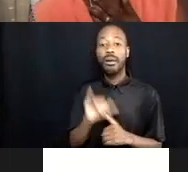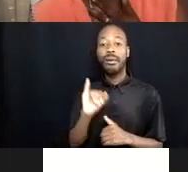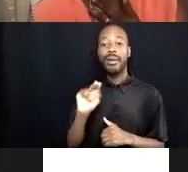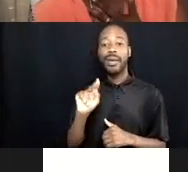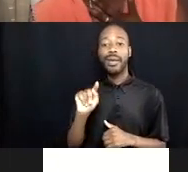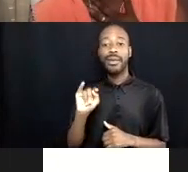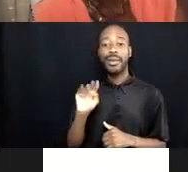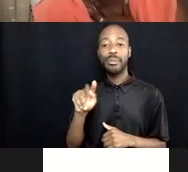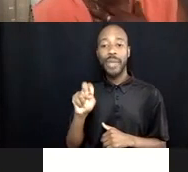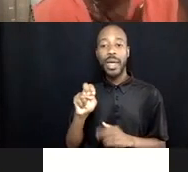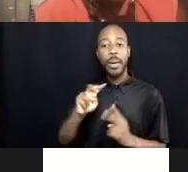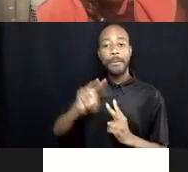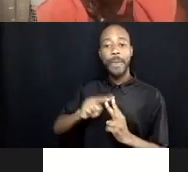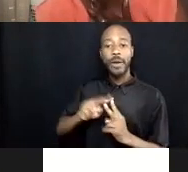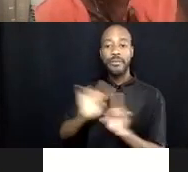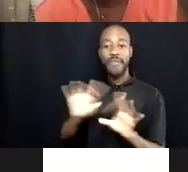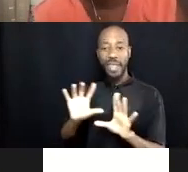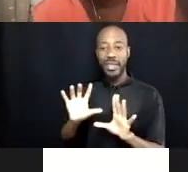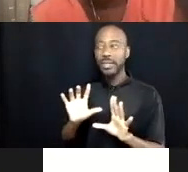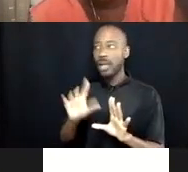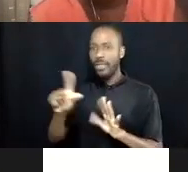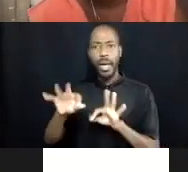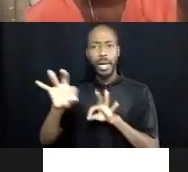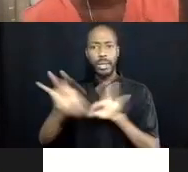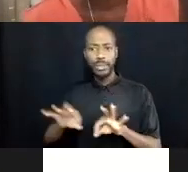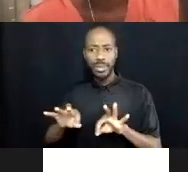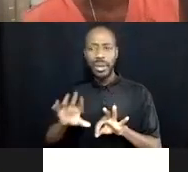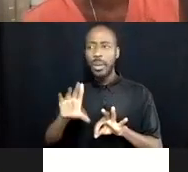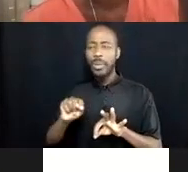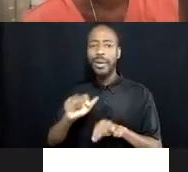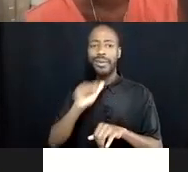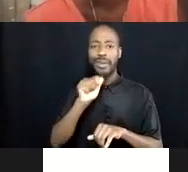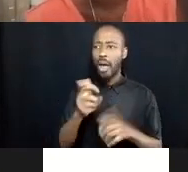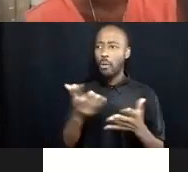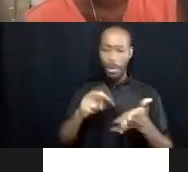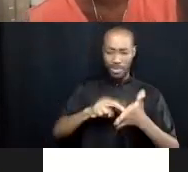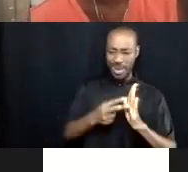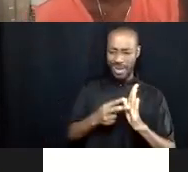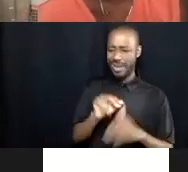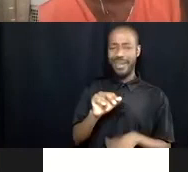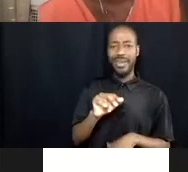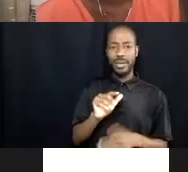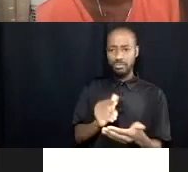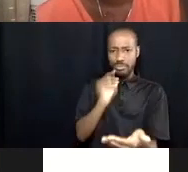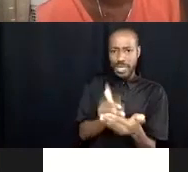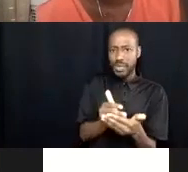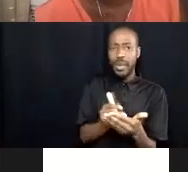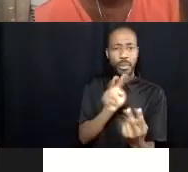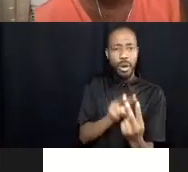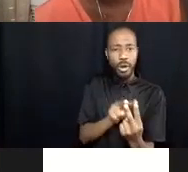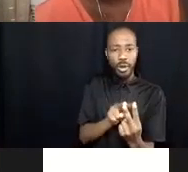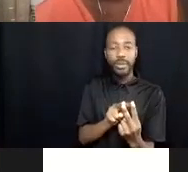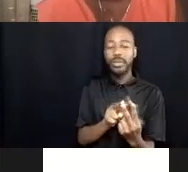violence, but not what constitutes an intimate partner. Here, I'm specifically thinking about the ways